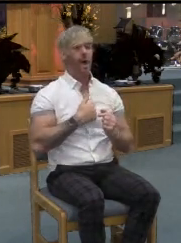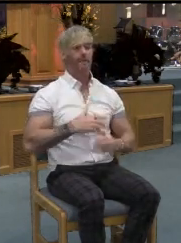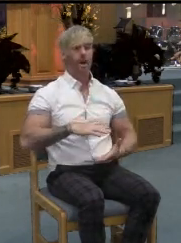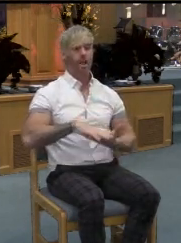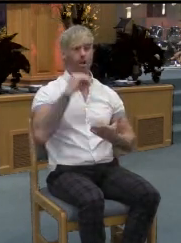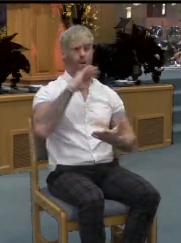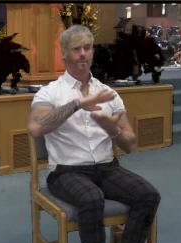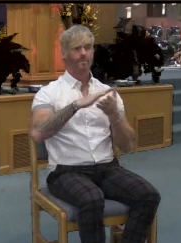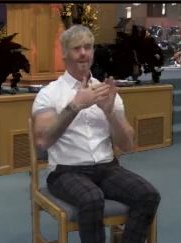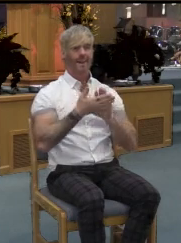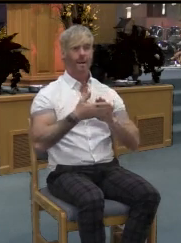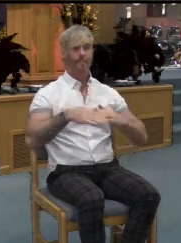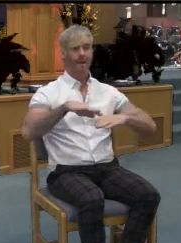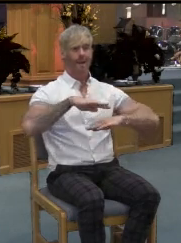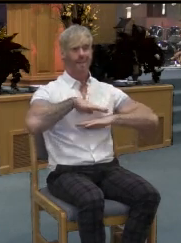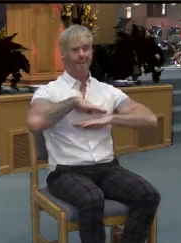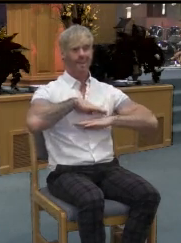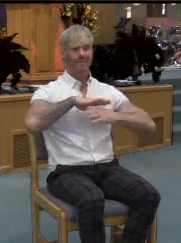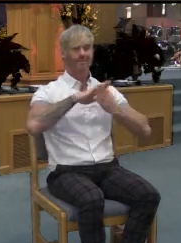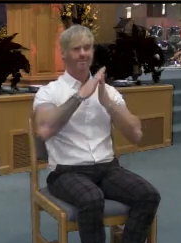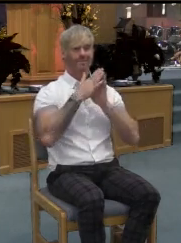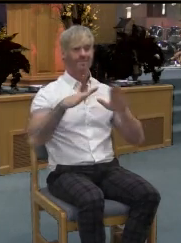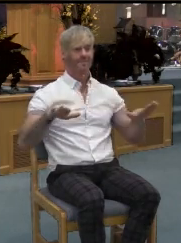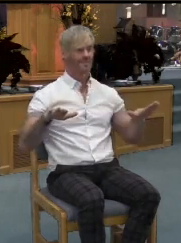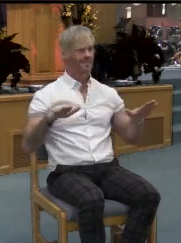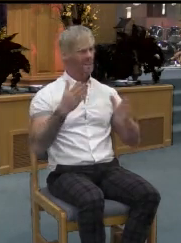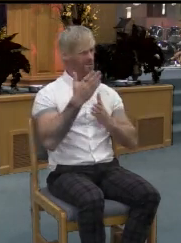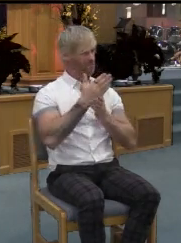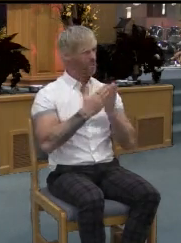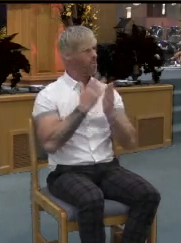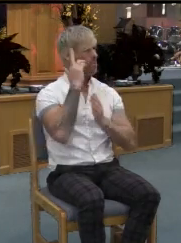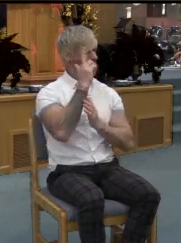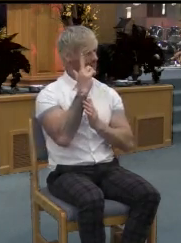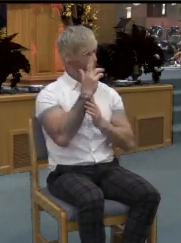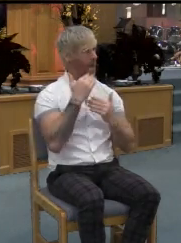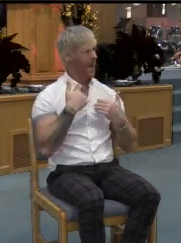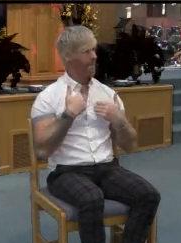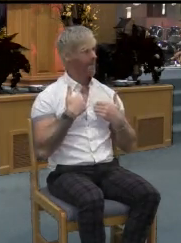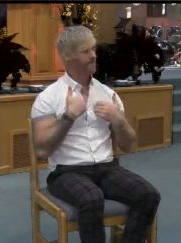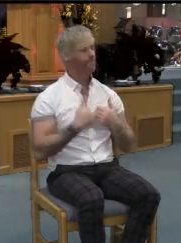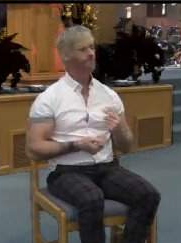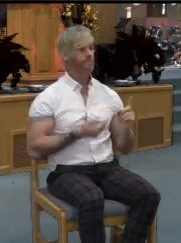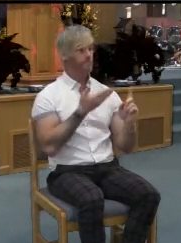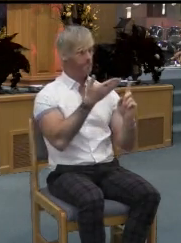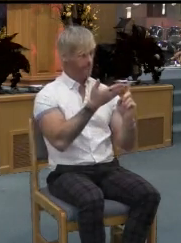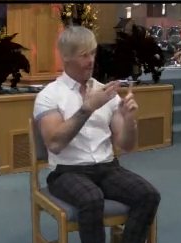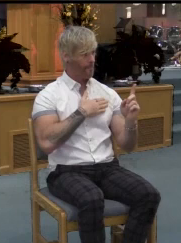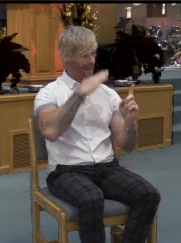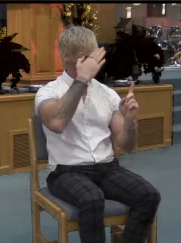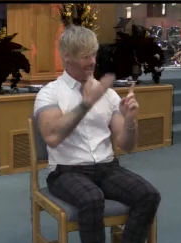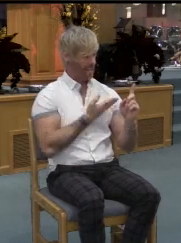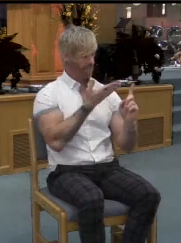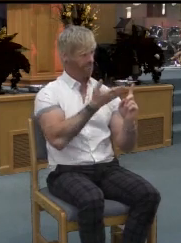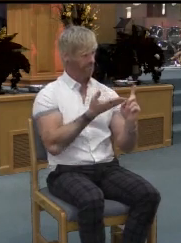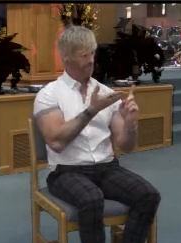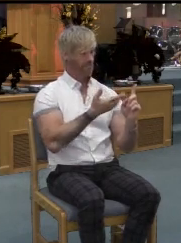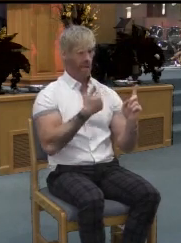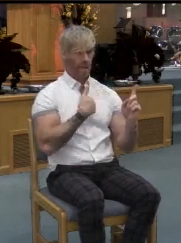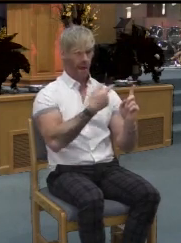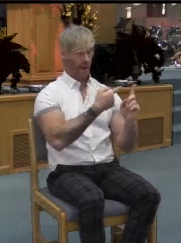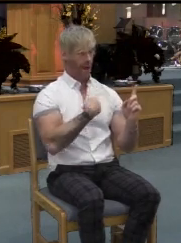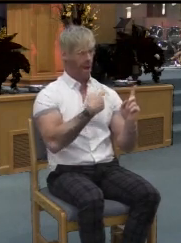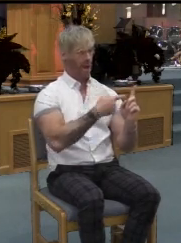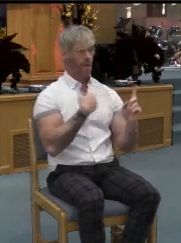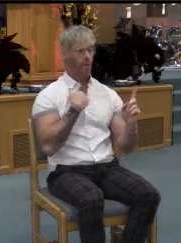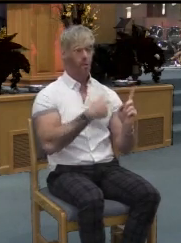content. There are reasons for that. Now, Joseph and I reached a conclusion yesterday in that